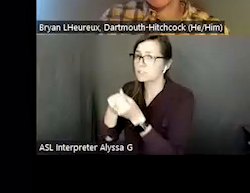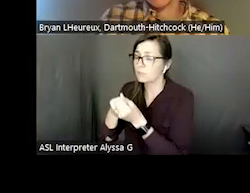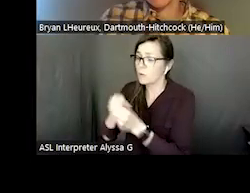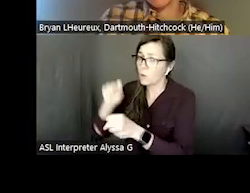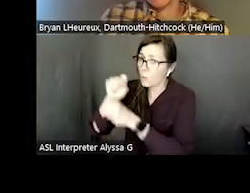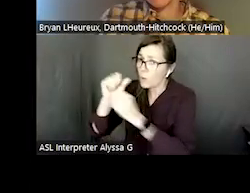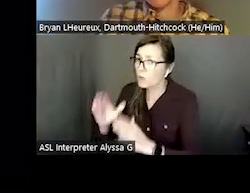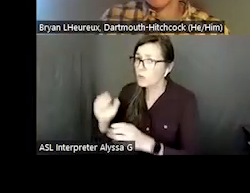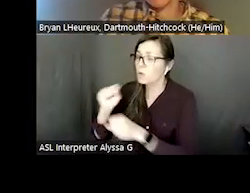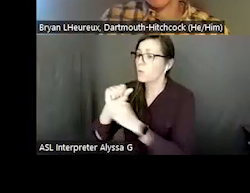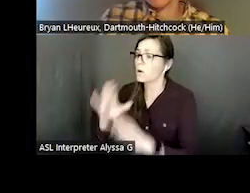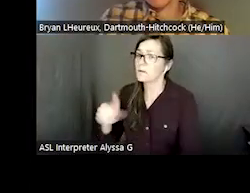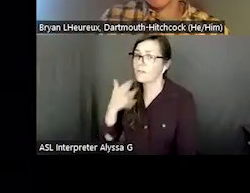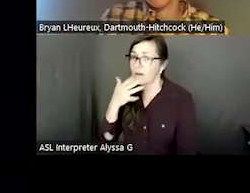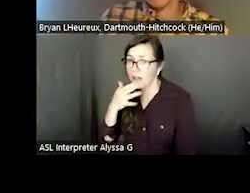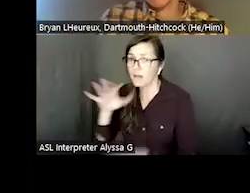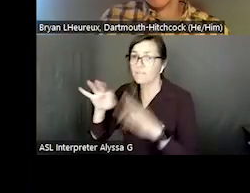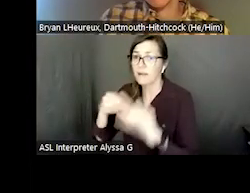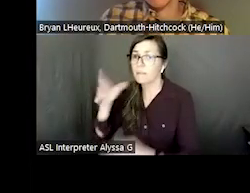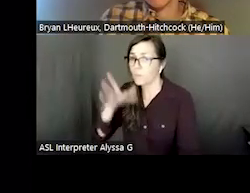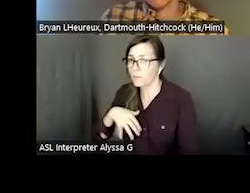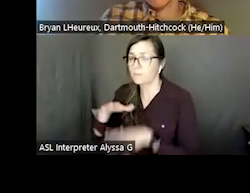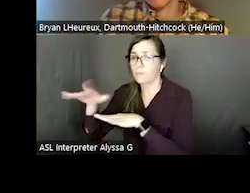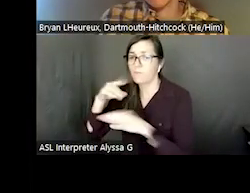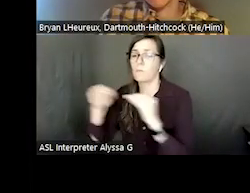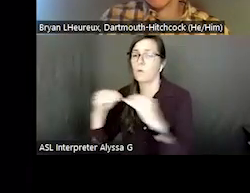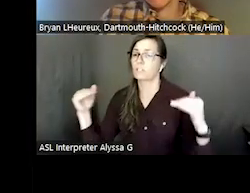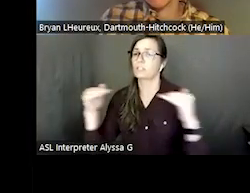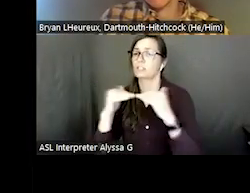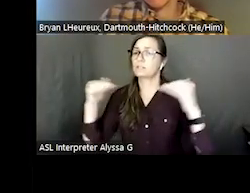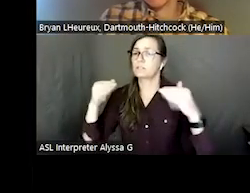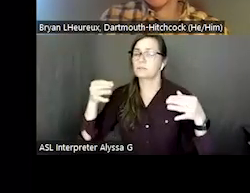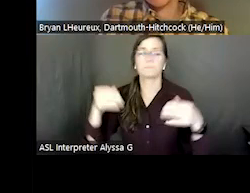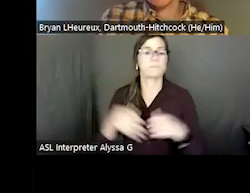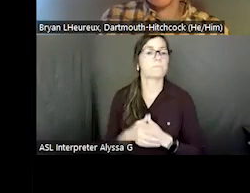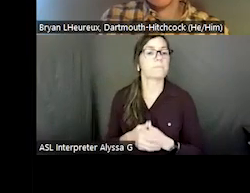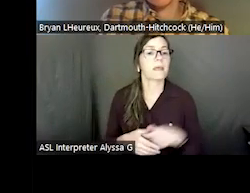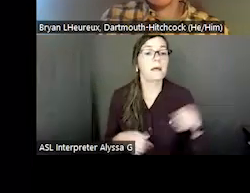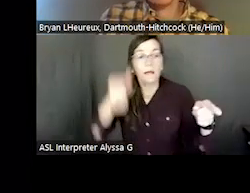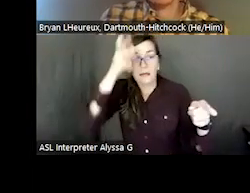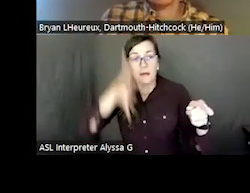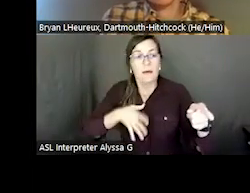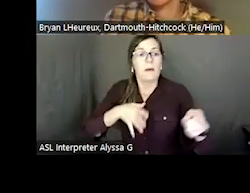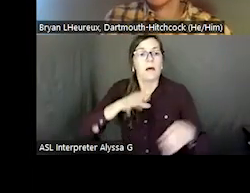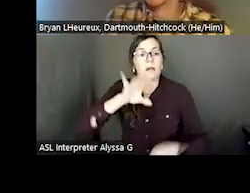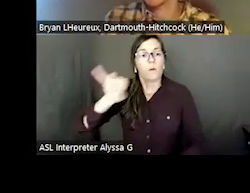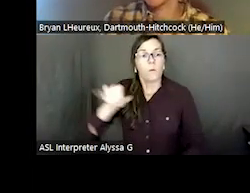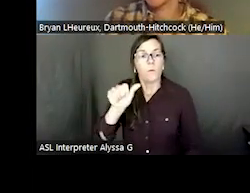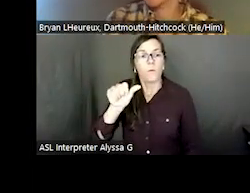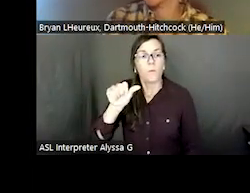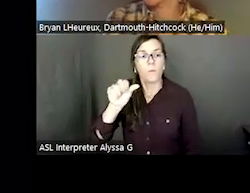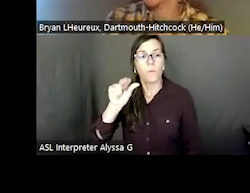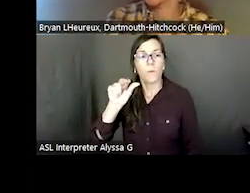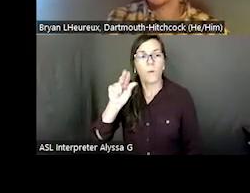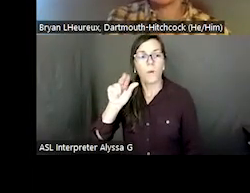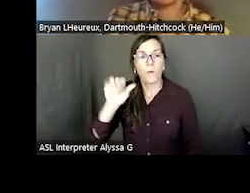achieve justice. So this guy here, Joaquin Abrego, with whom I've been privileged to work now for a couple